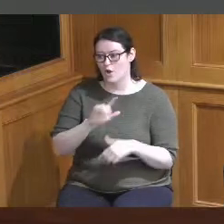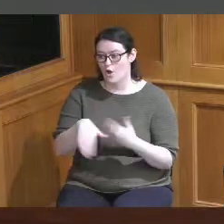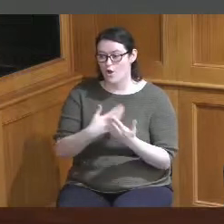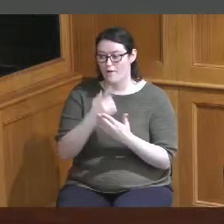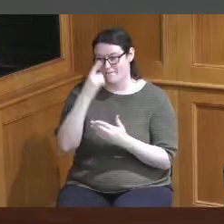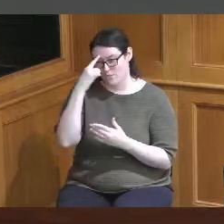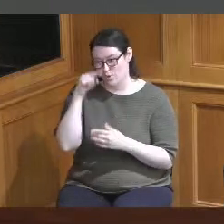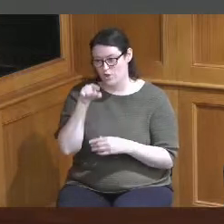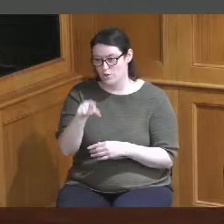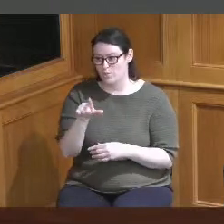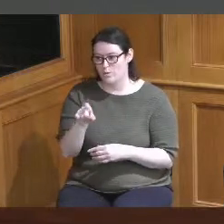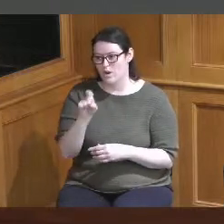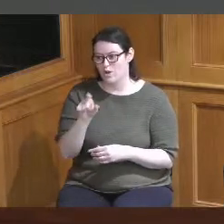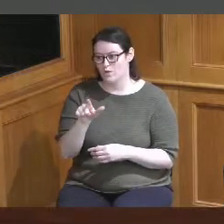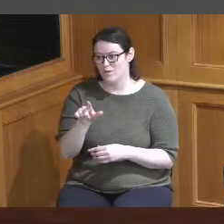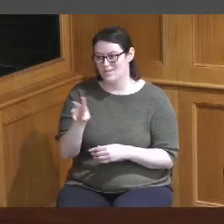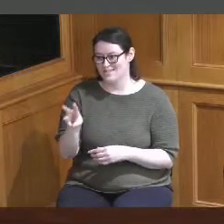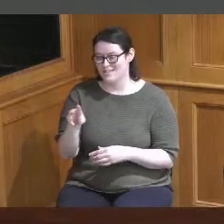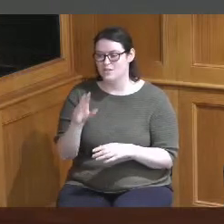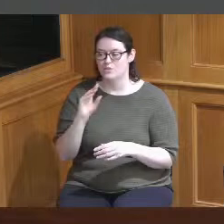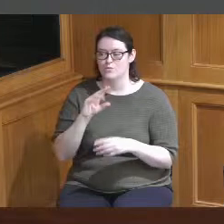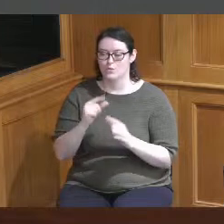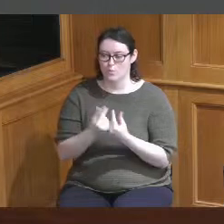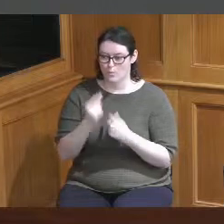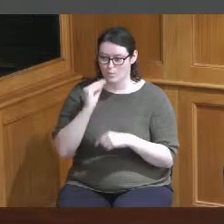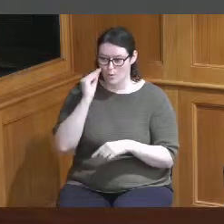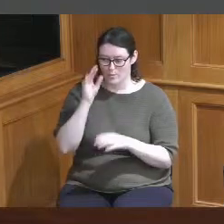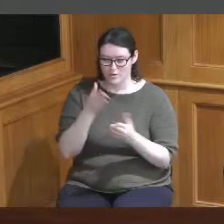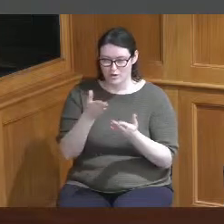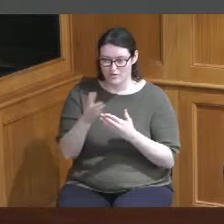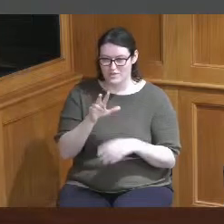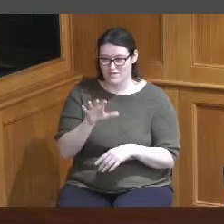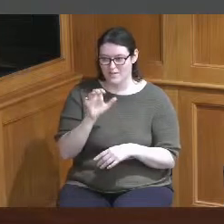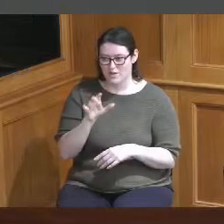You 126 for group home services,